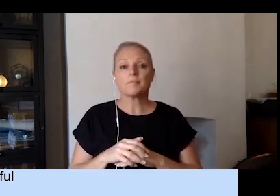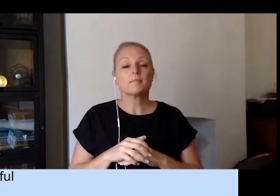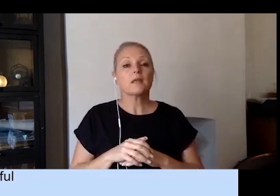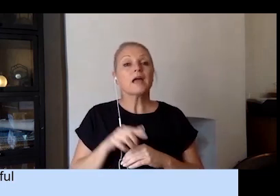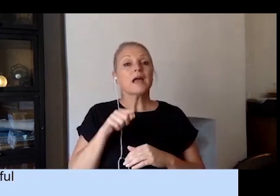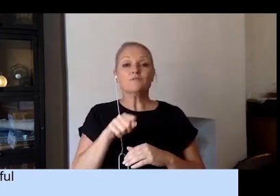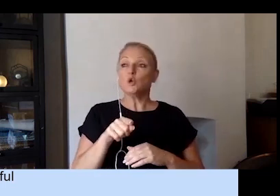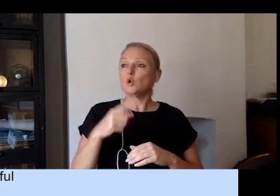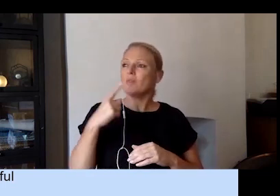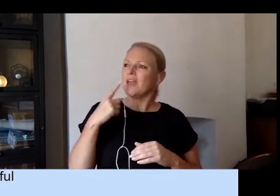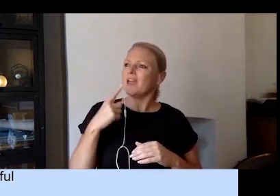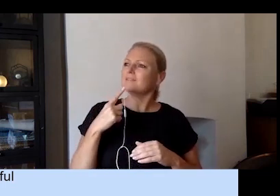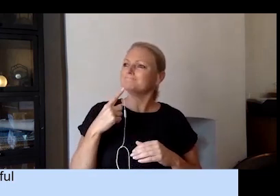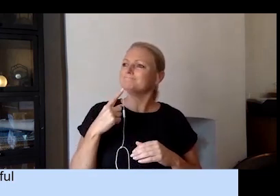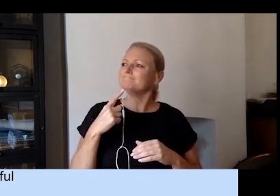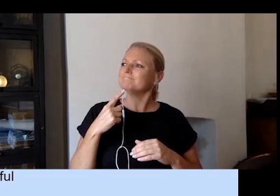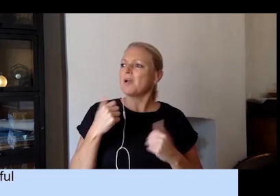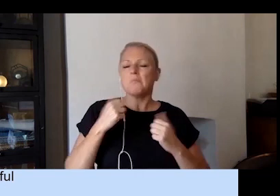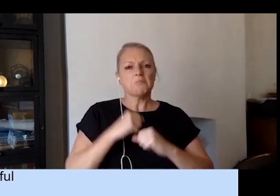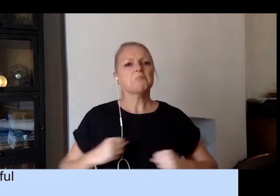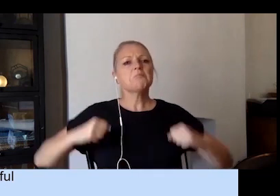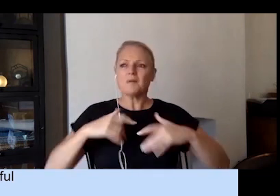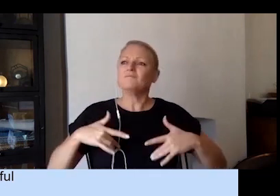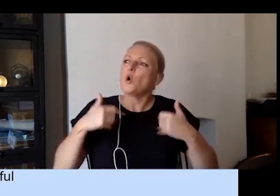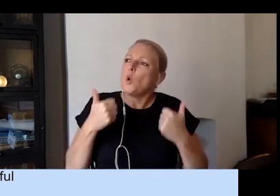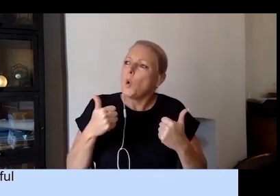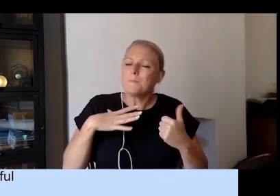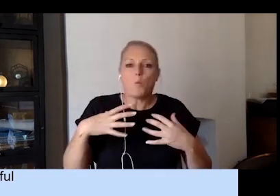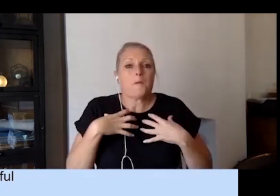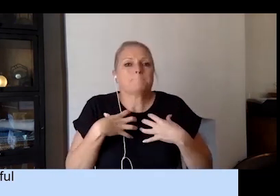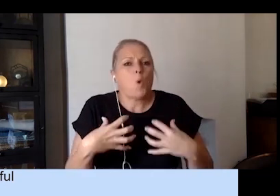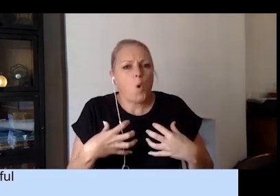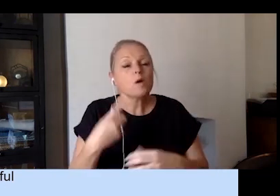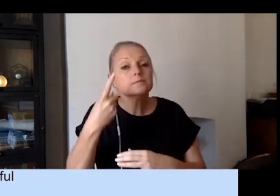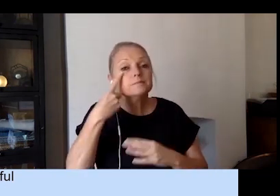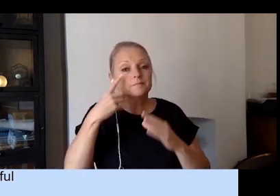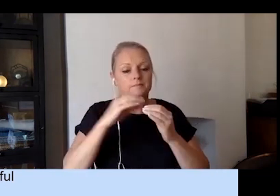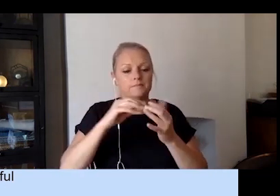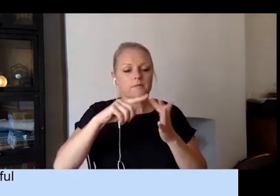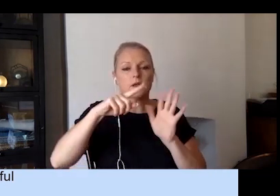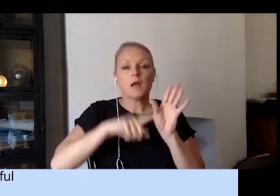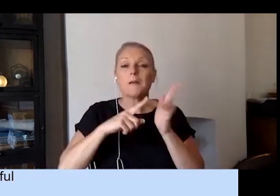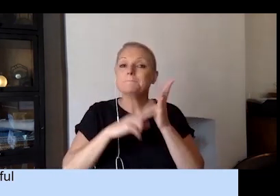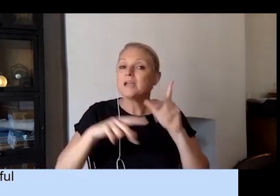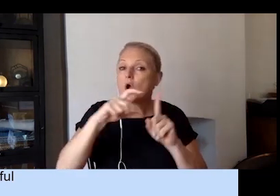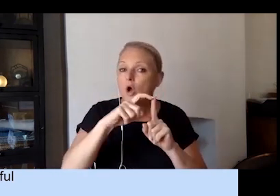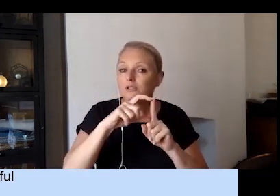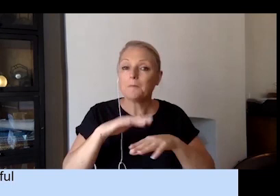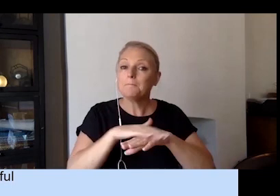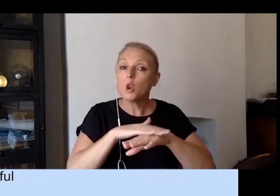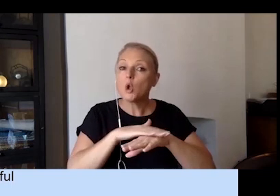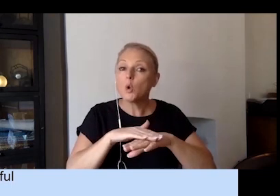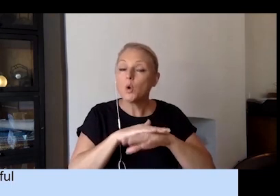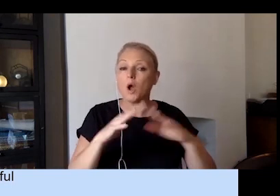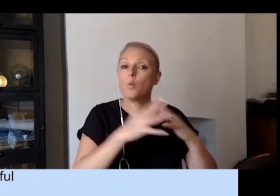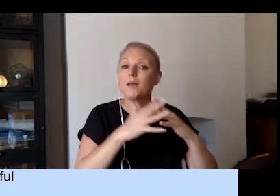can do to support your mental health, then go to beyondblue.org. They have a fantastic comprehensive list of national helplines